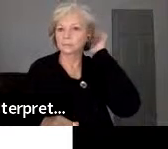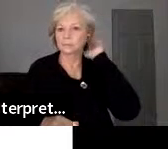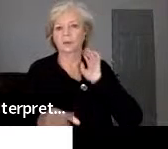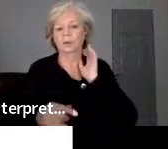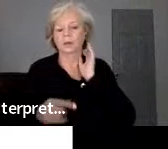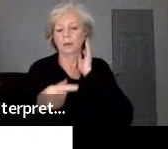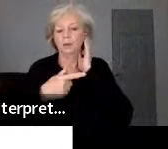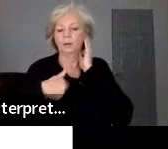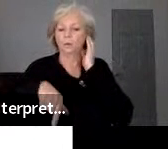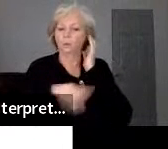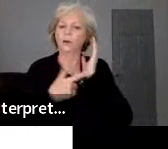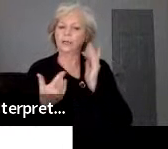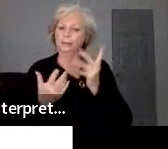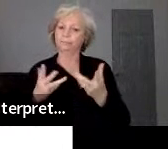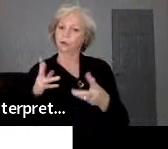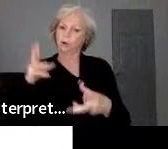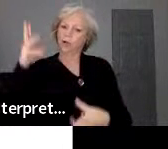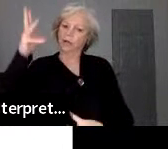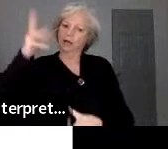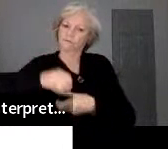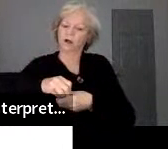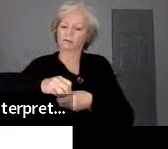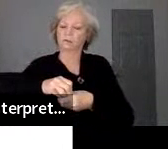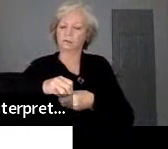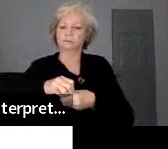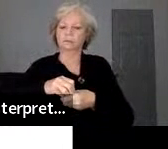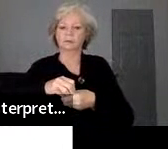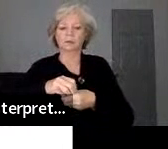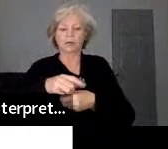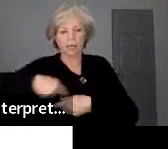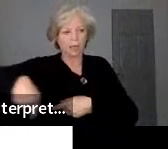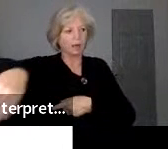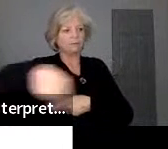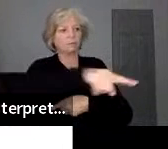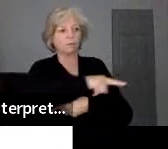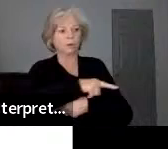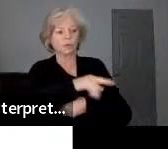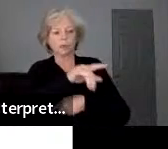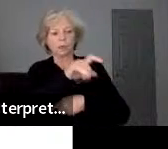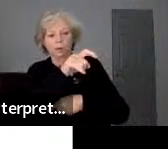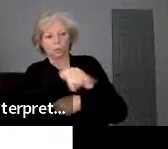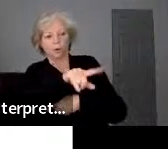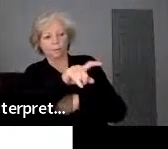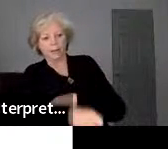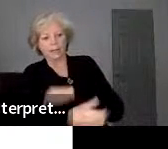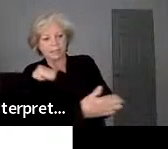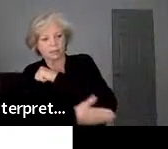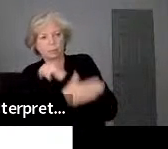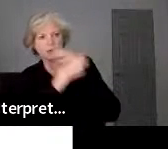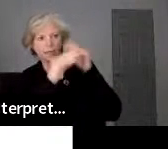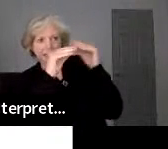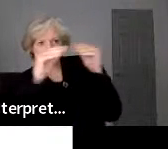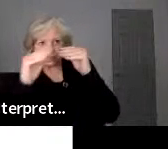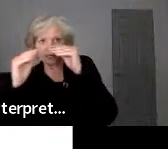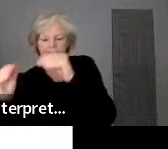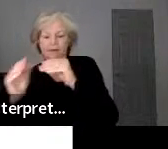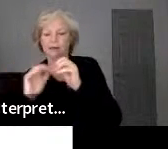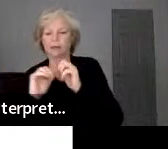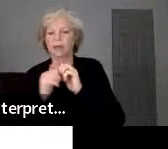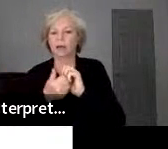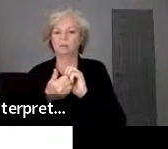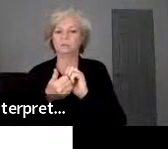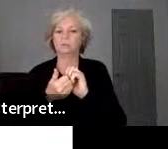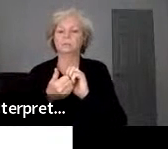we are all in this together. We too, as a community, have to educate, like, how do we do that though? Since you're hard to